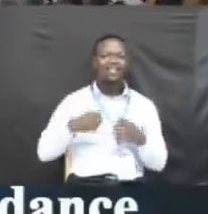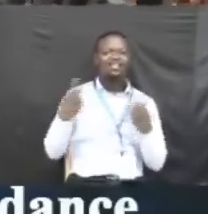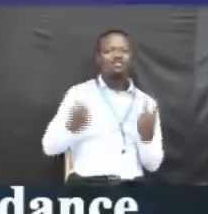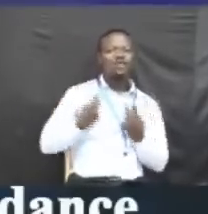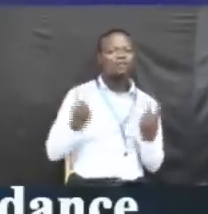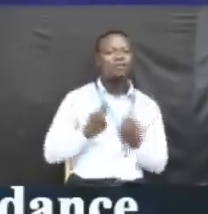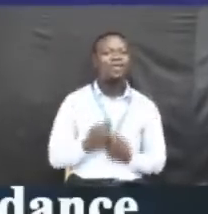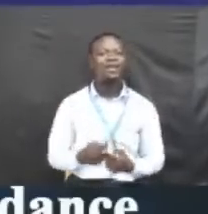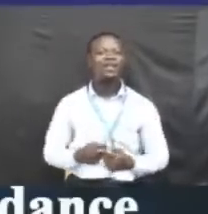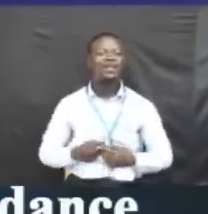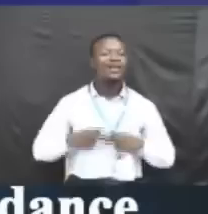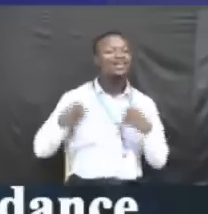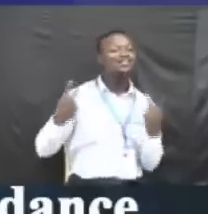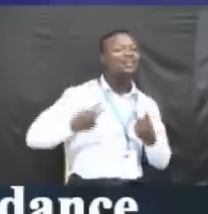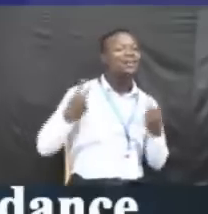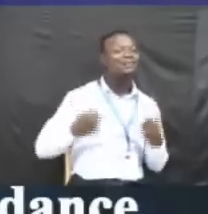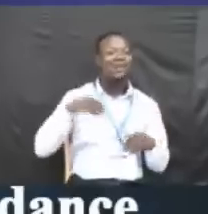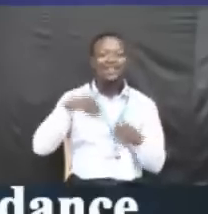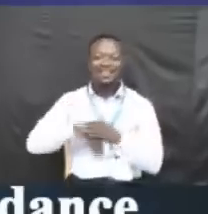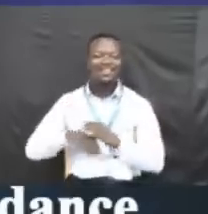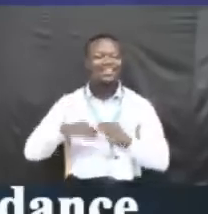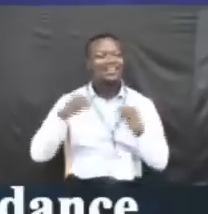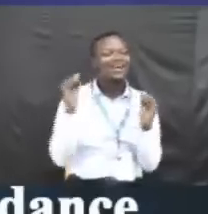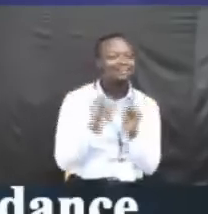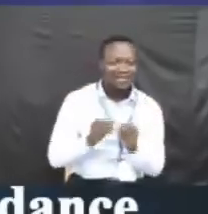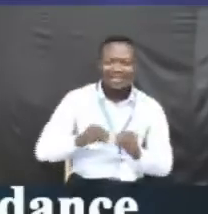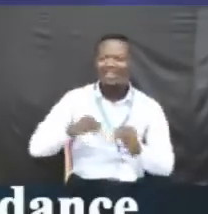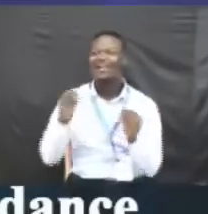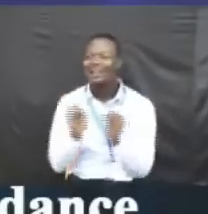abundance. Yeah. Yeah.